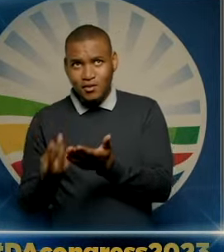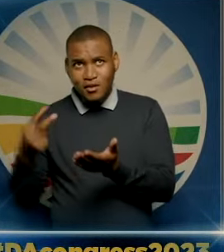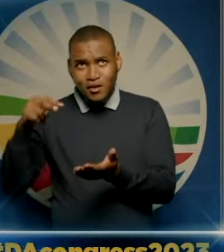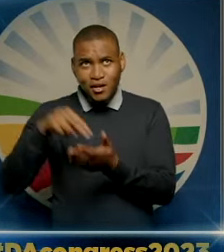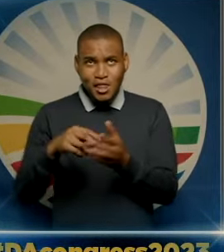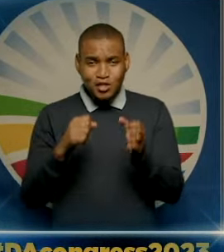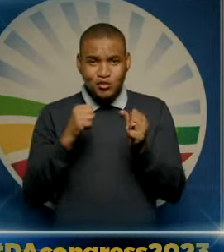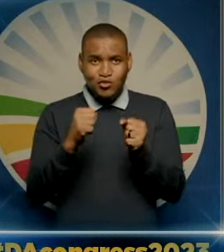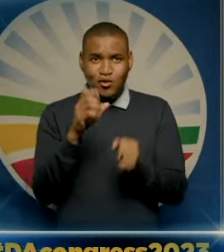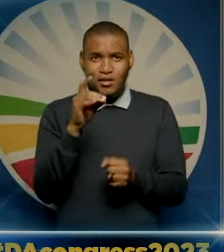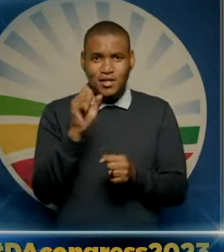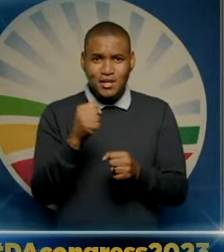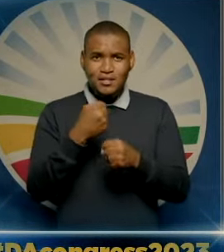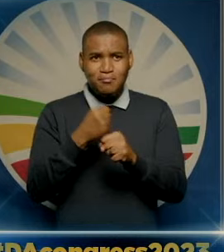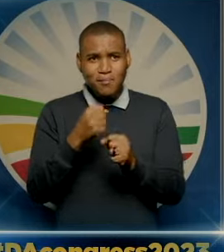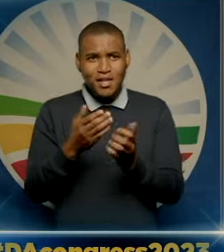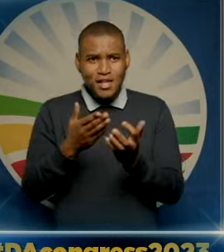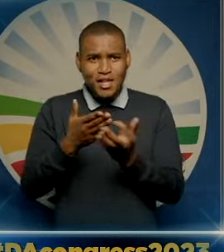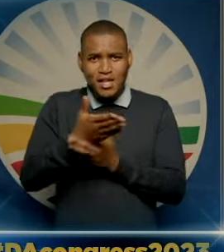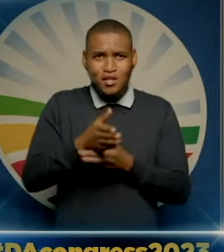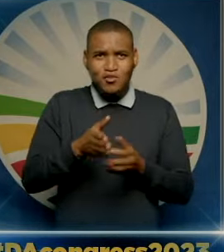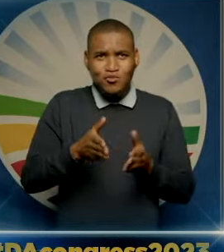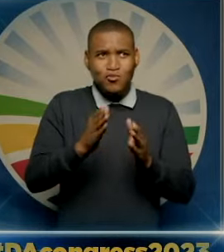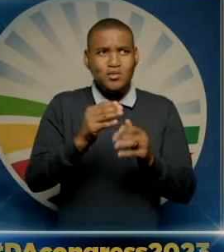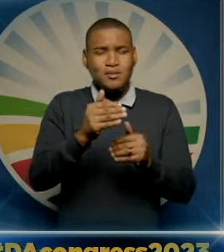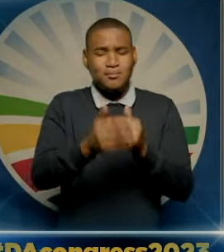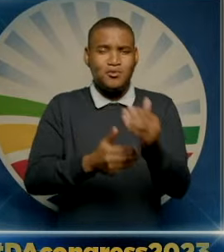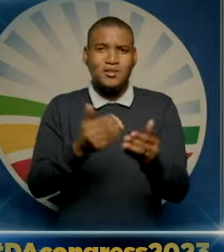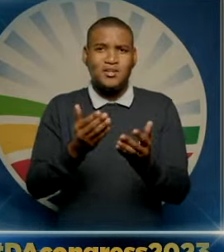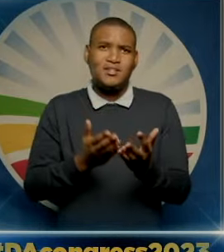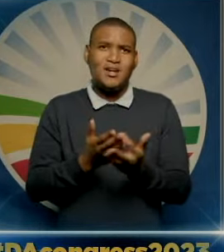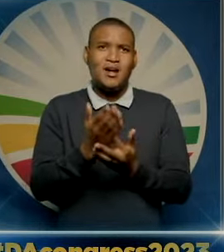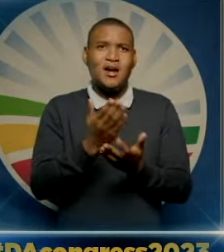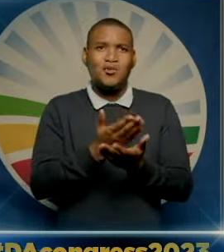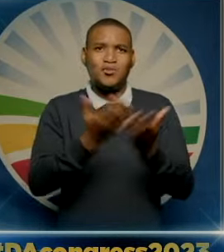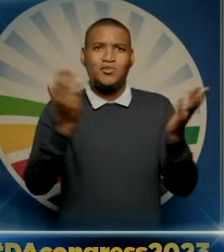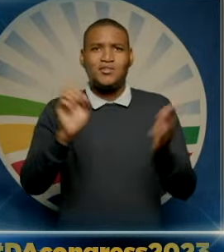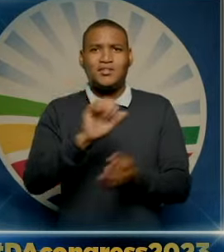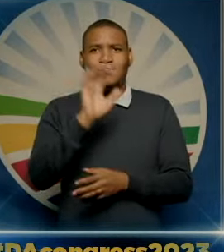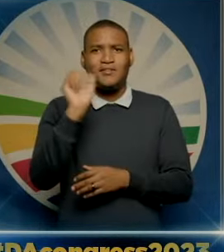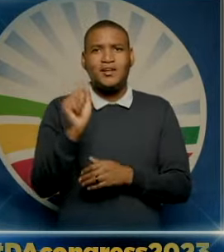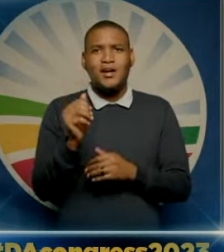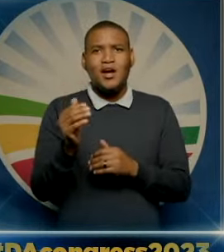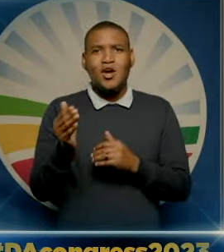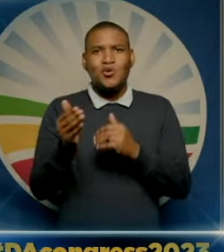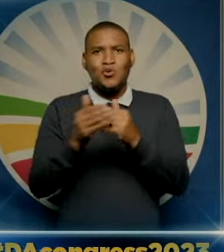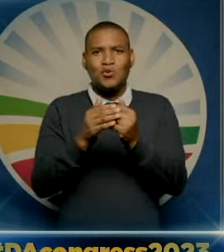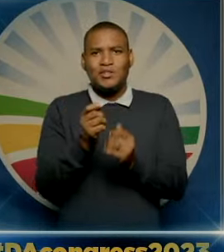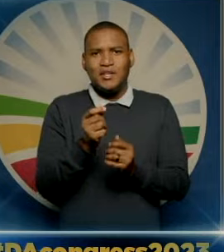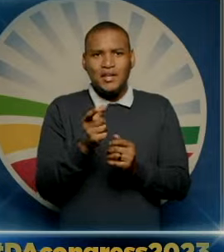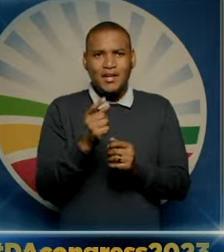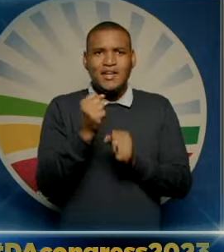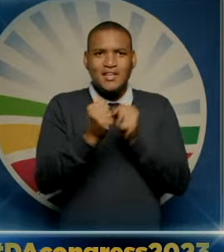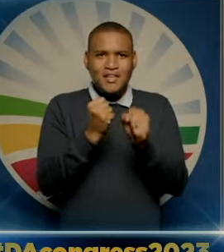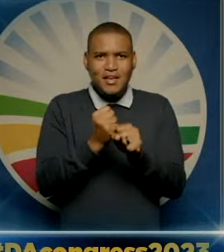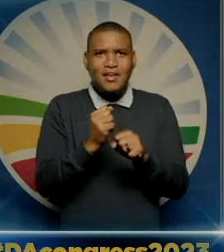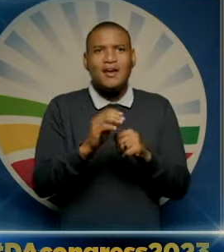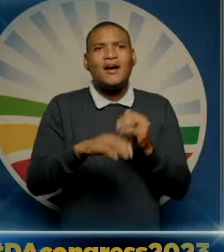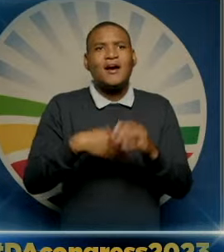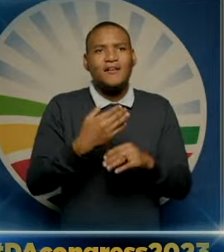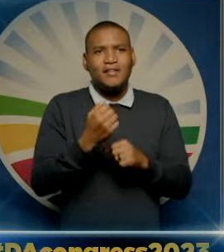is making inroads and progress across South Africa, closing the gap year after year,